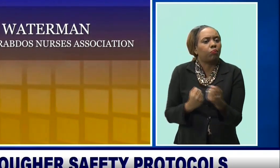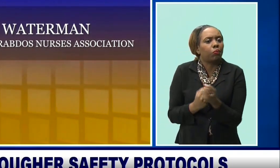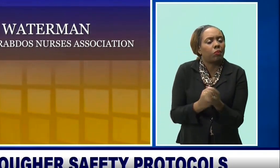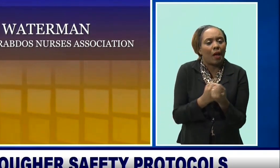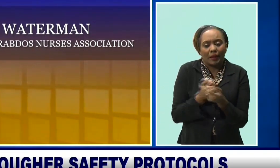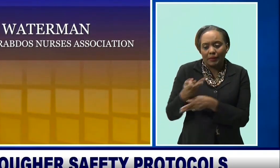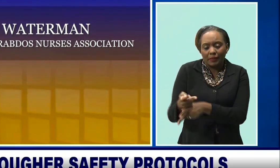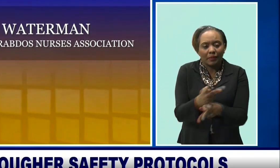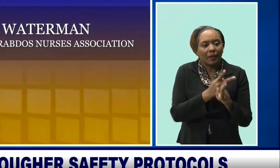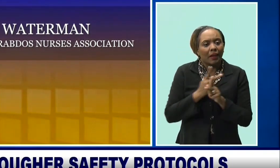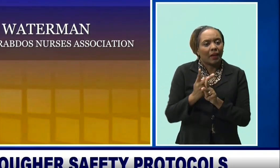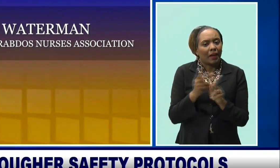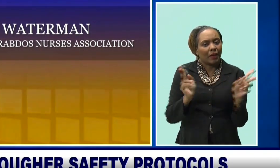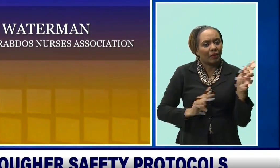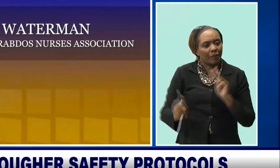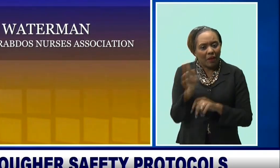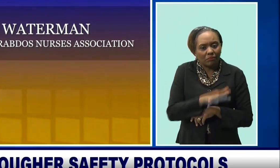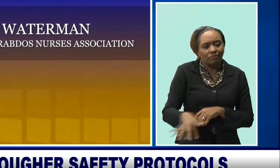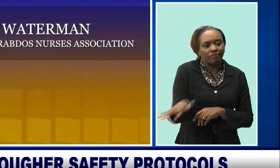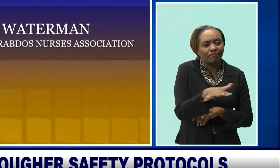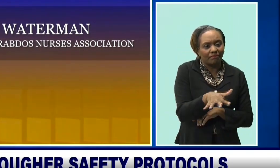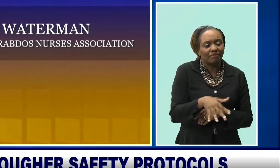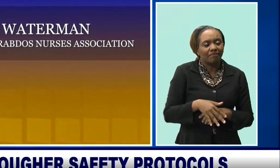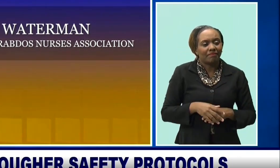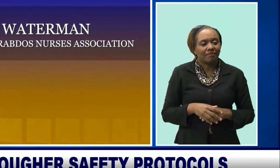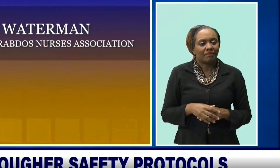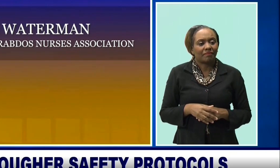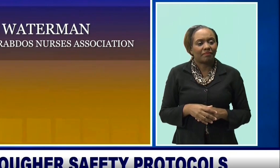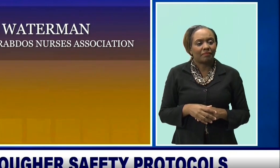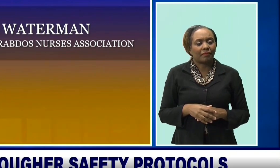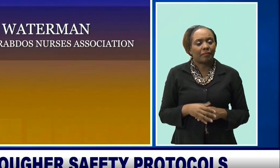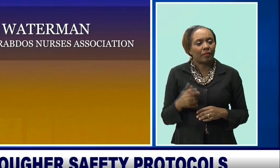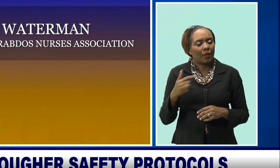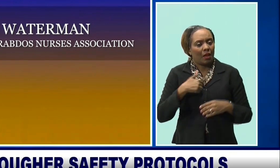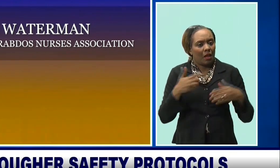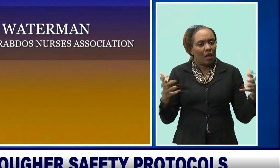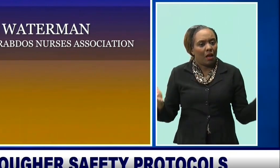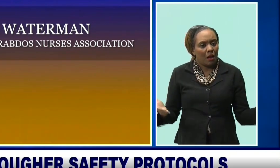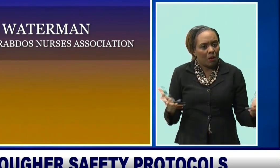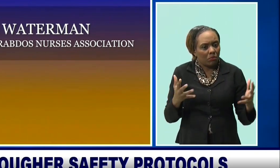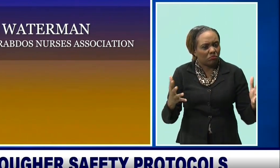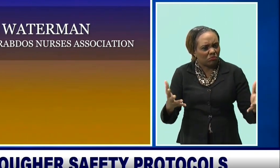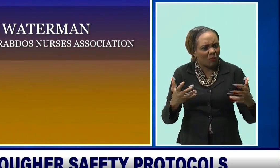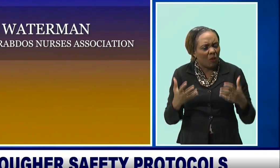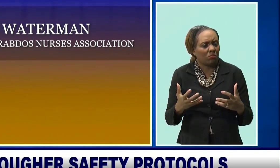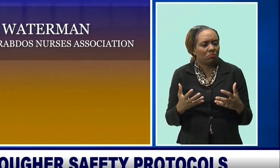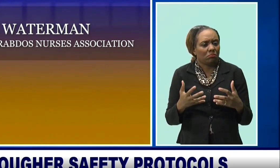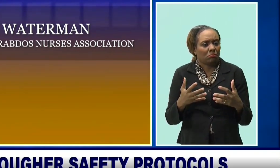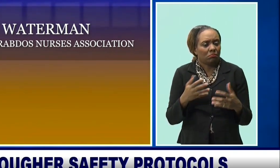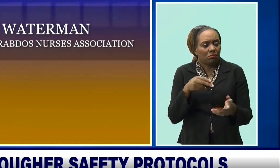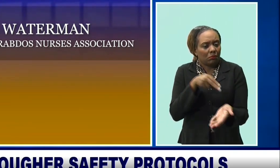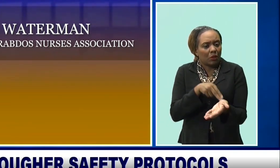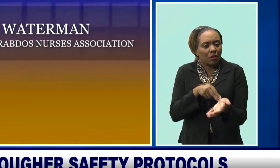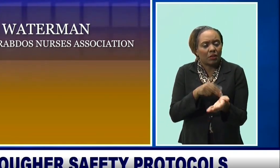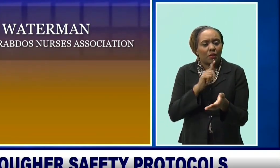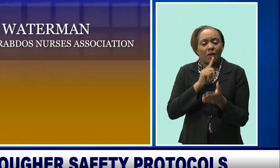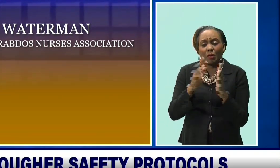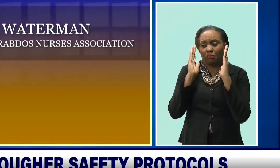care in this life-threatening environment. I urge the authorities and nurses to pay attention to the World